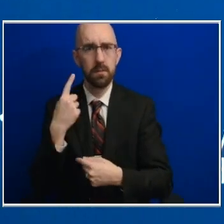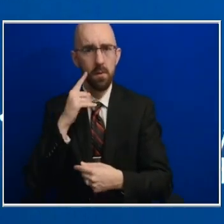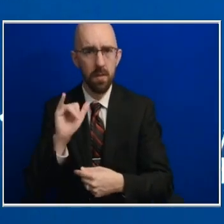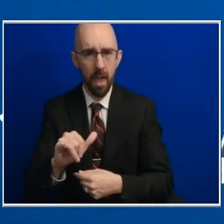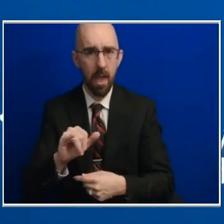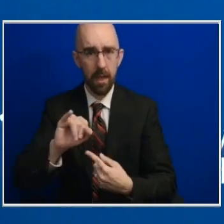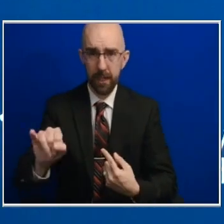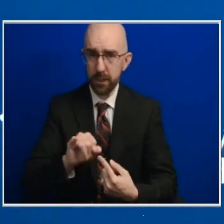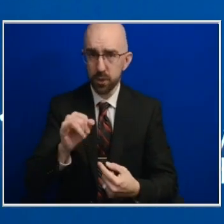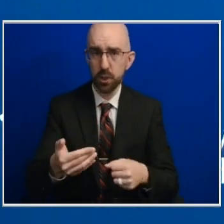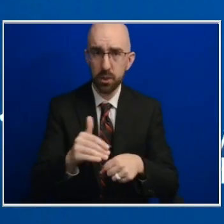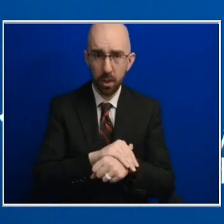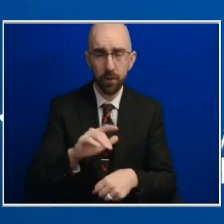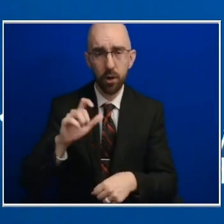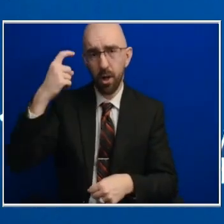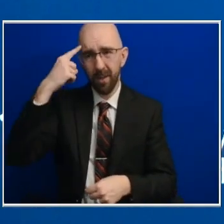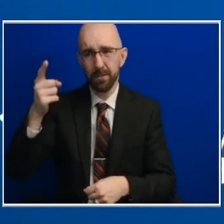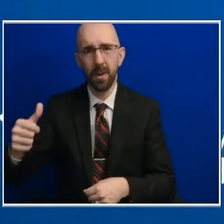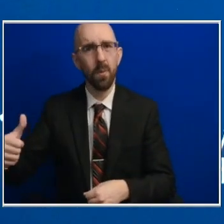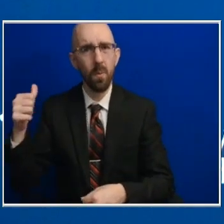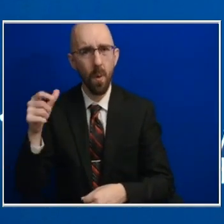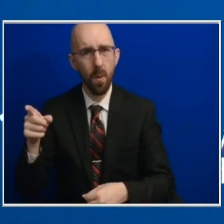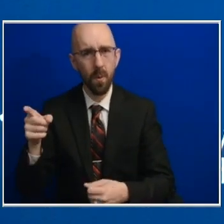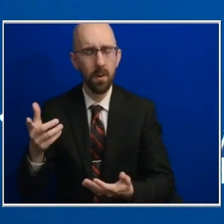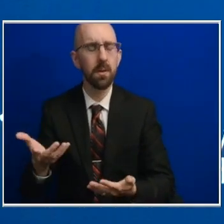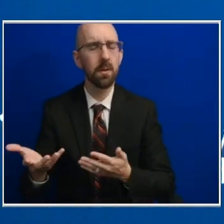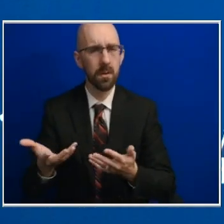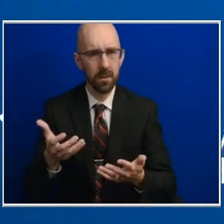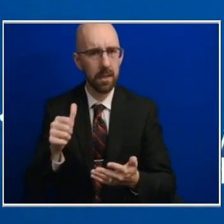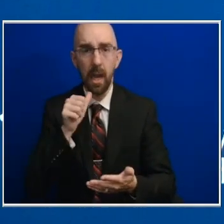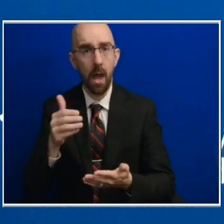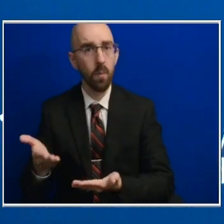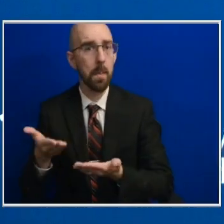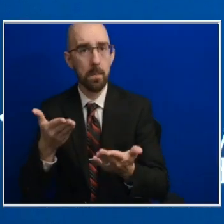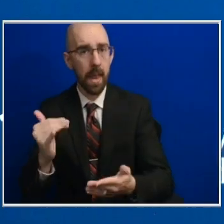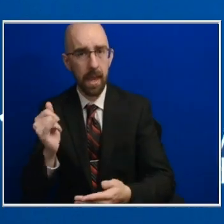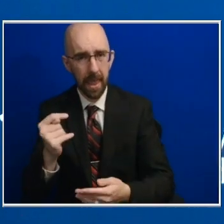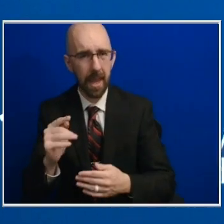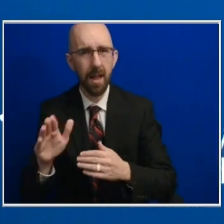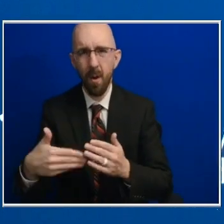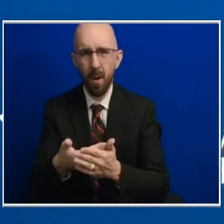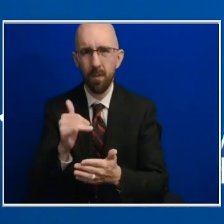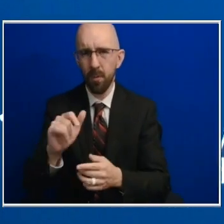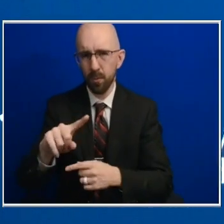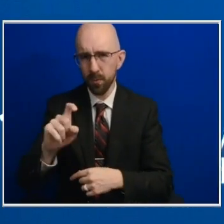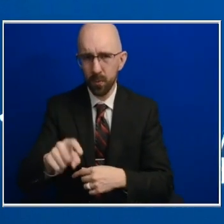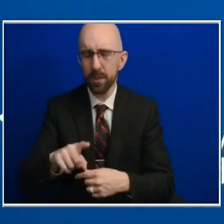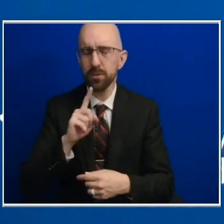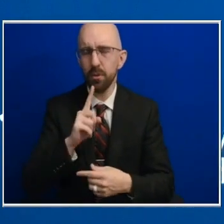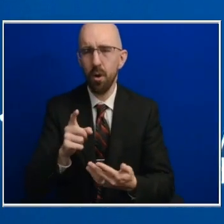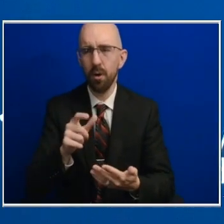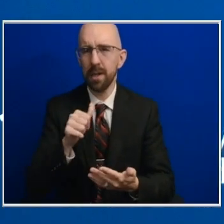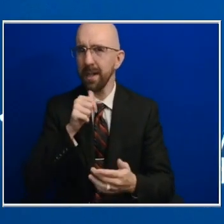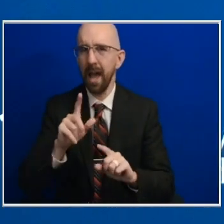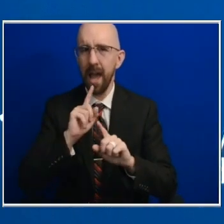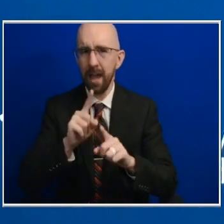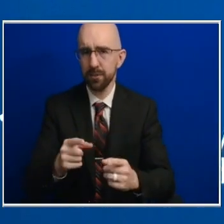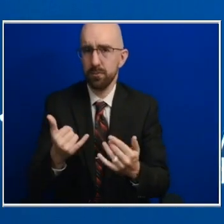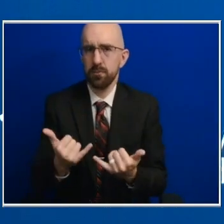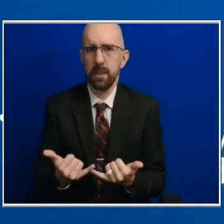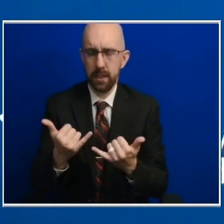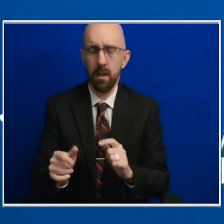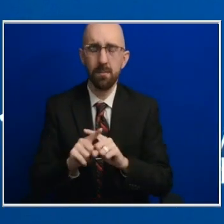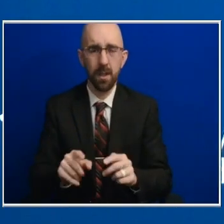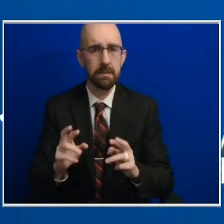if the government entities are not recommending it? All of those questions are not answered right now, but hopefully they